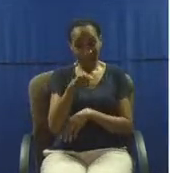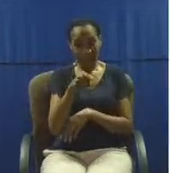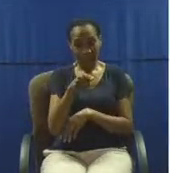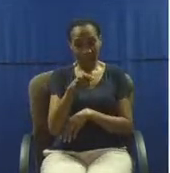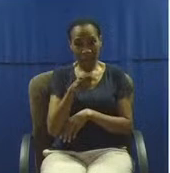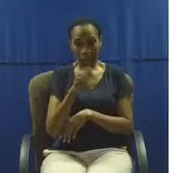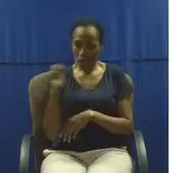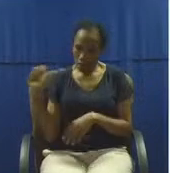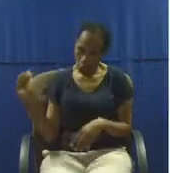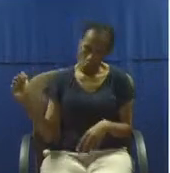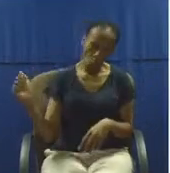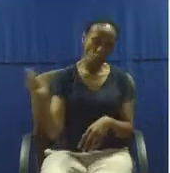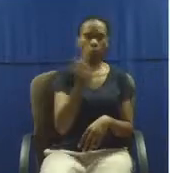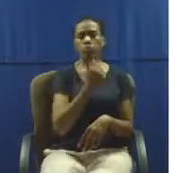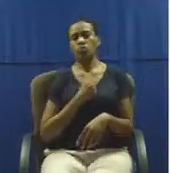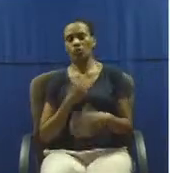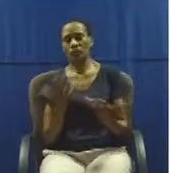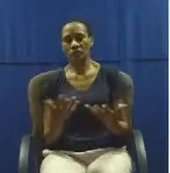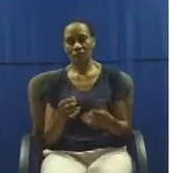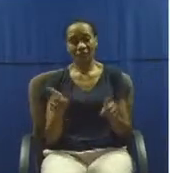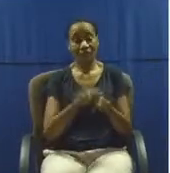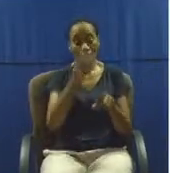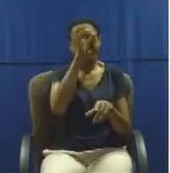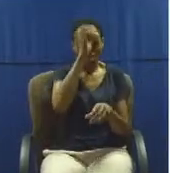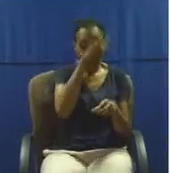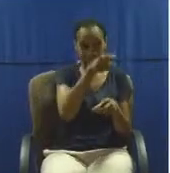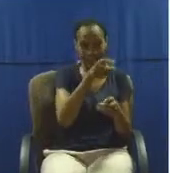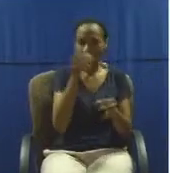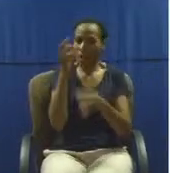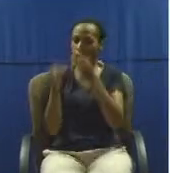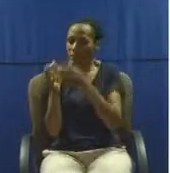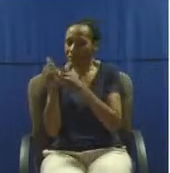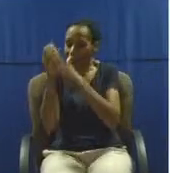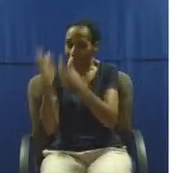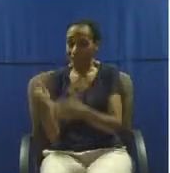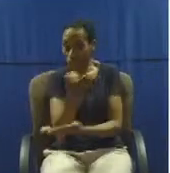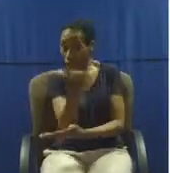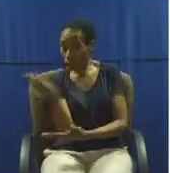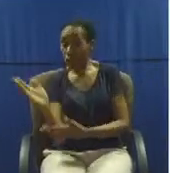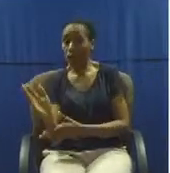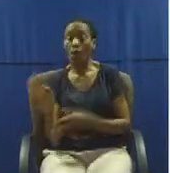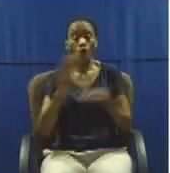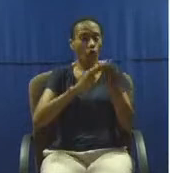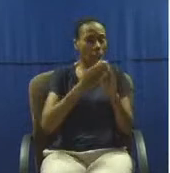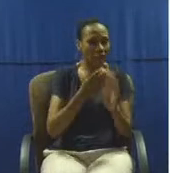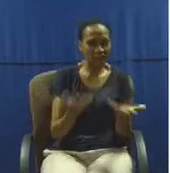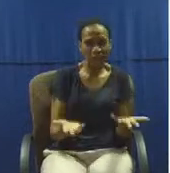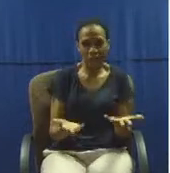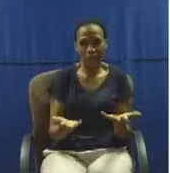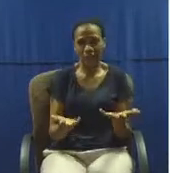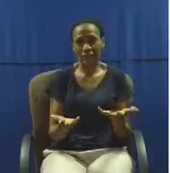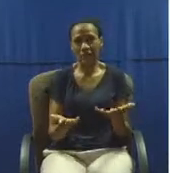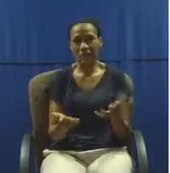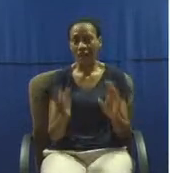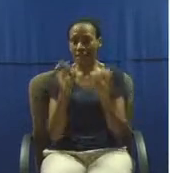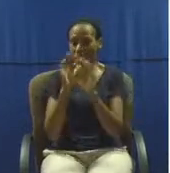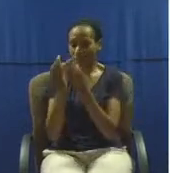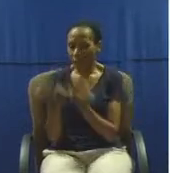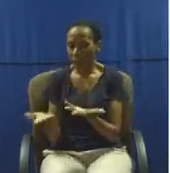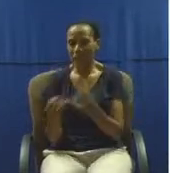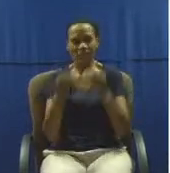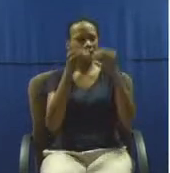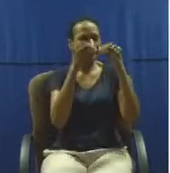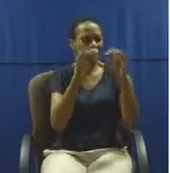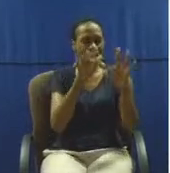to shoulder, as the police, as political leaders, as communities, as families, as